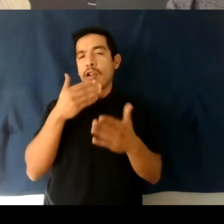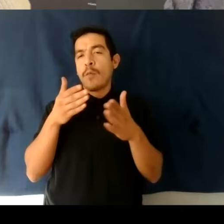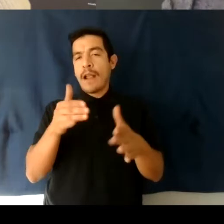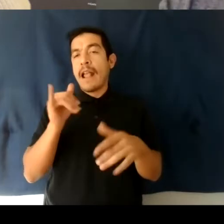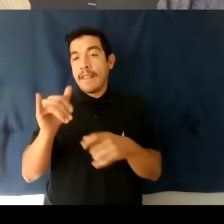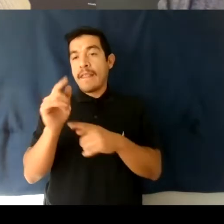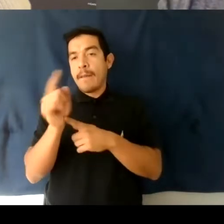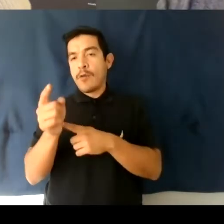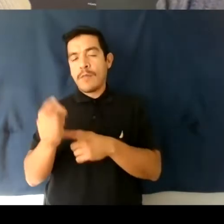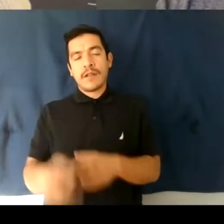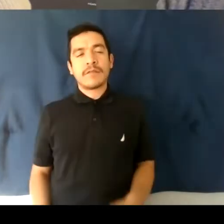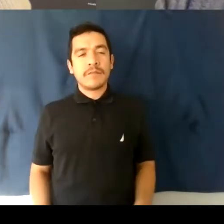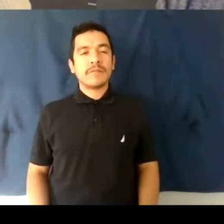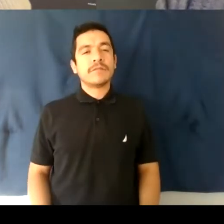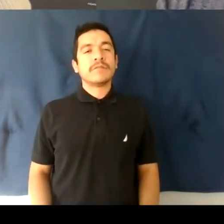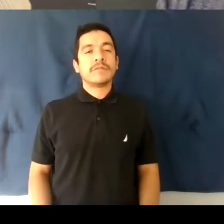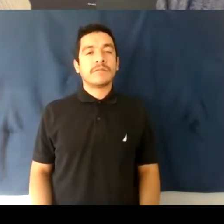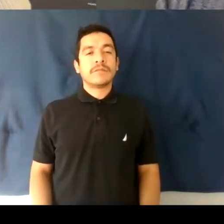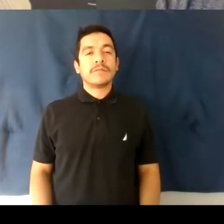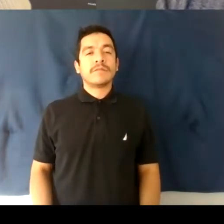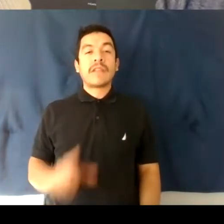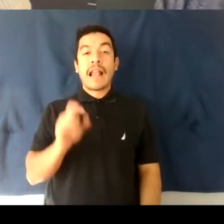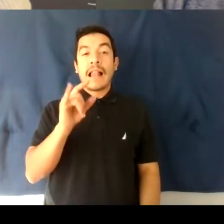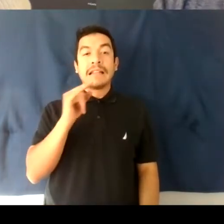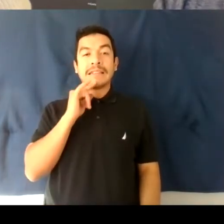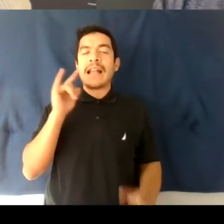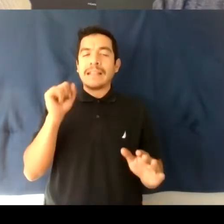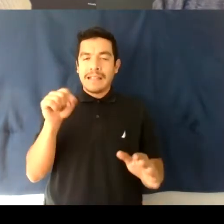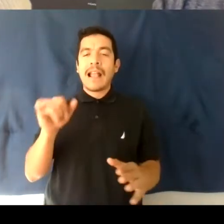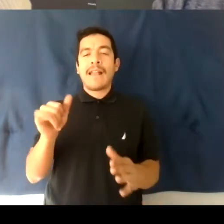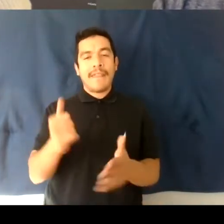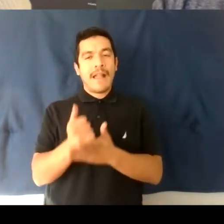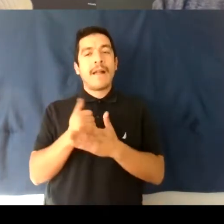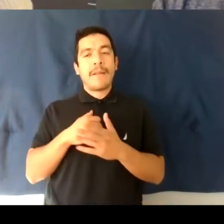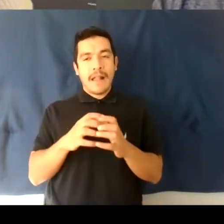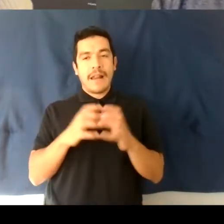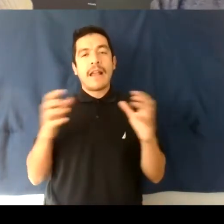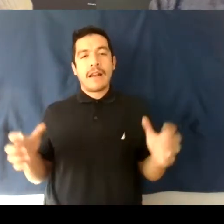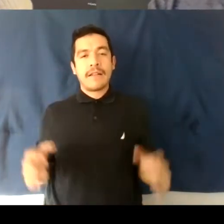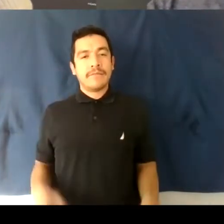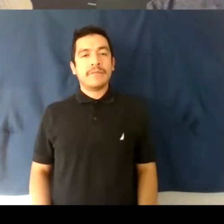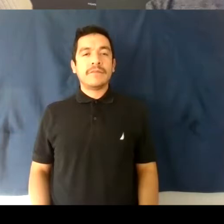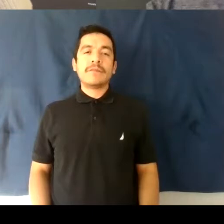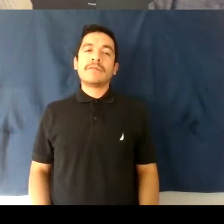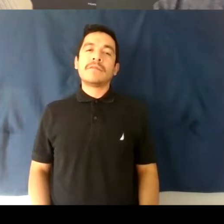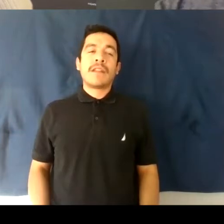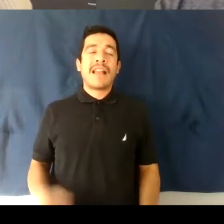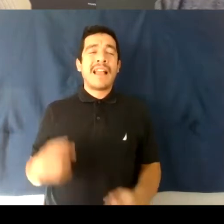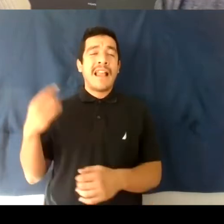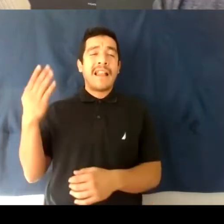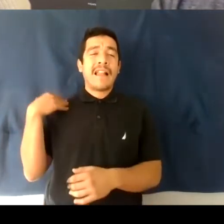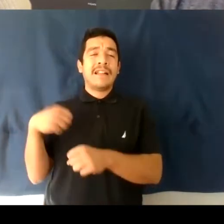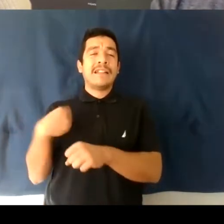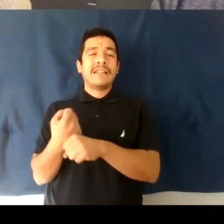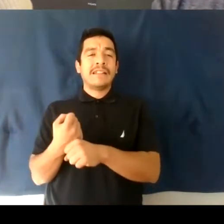I love that. Yeah, it's something that's helped me a lot. The past year especially has been just like so many new changes and